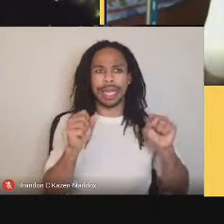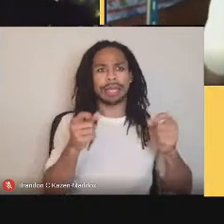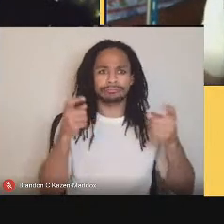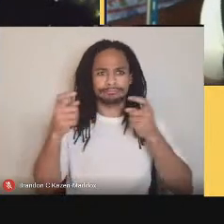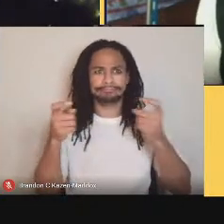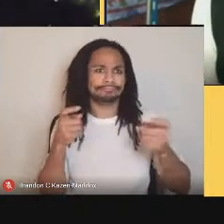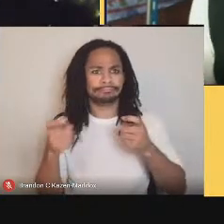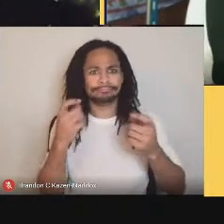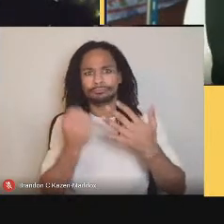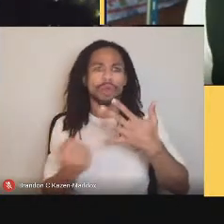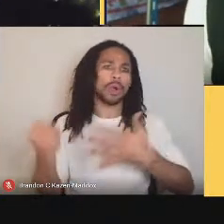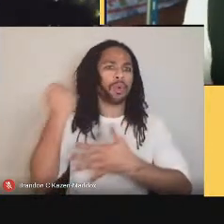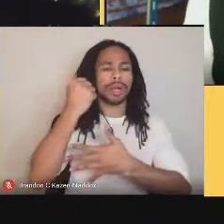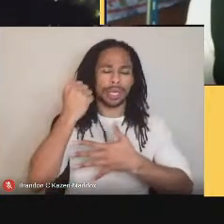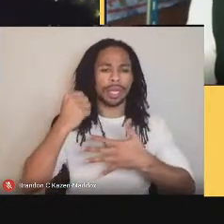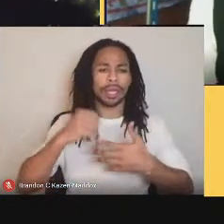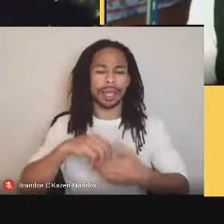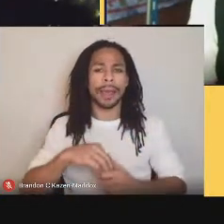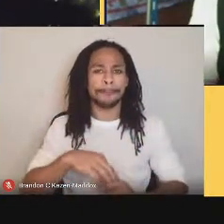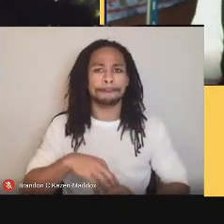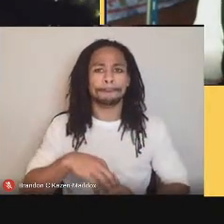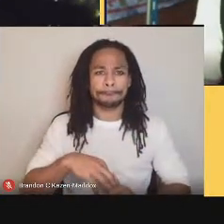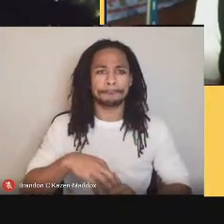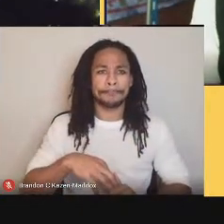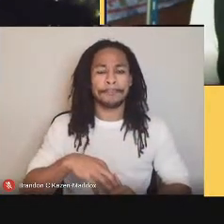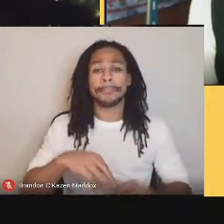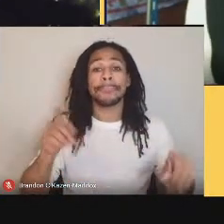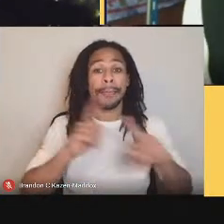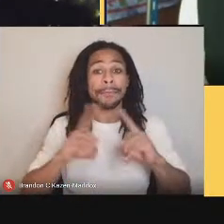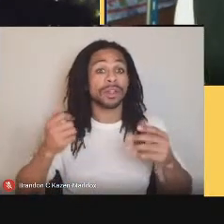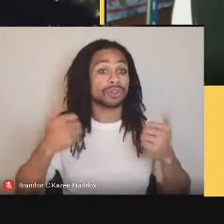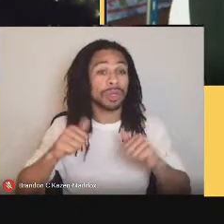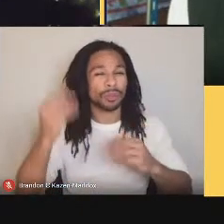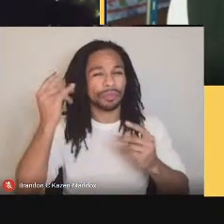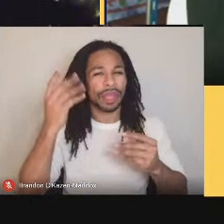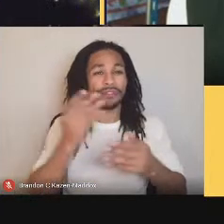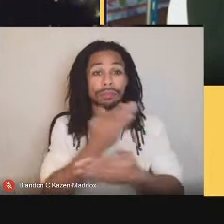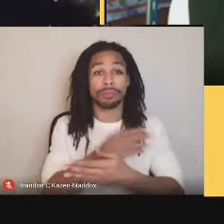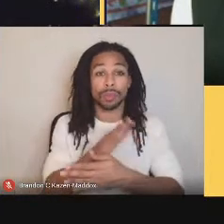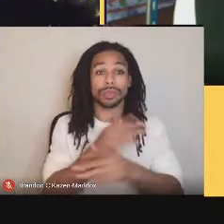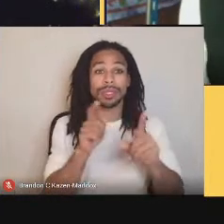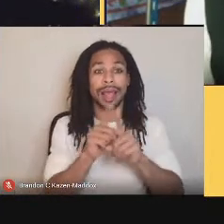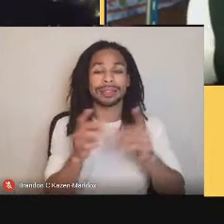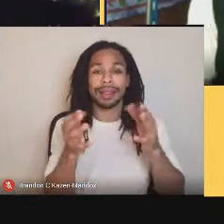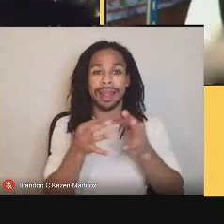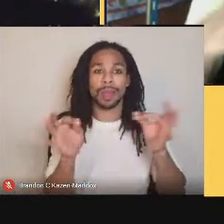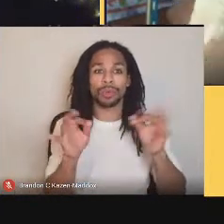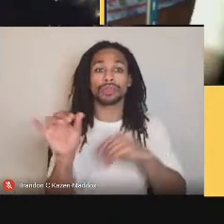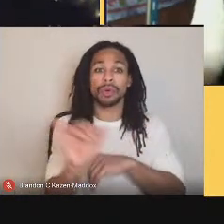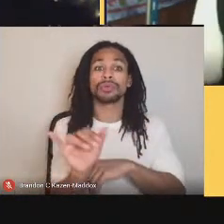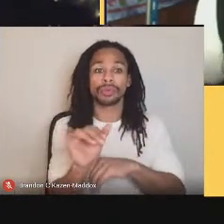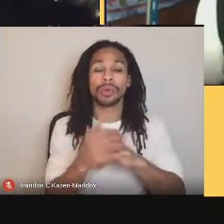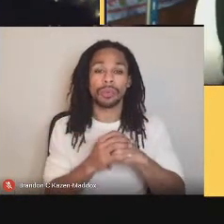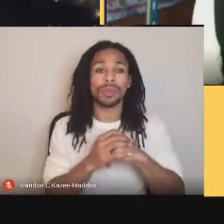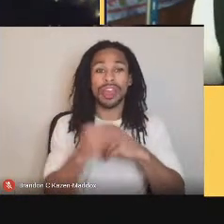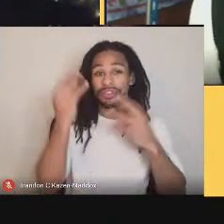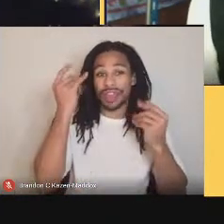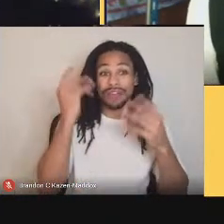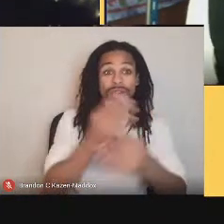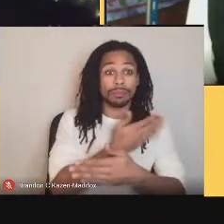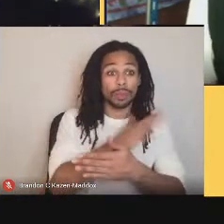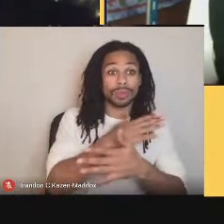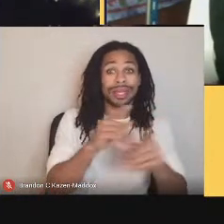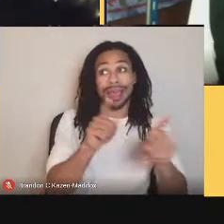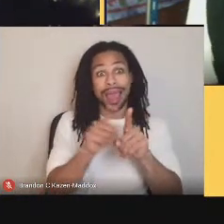if that's the type of show that we're listening to. But trying to think of the music as language as well. You know, think of the music as the